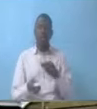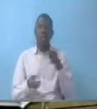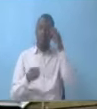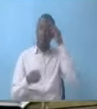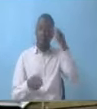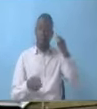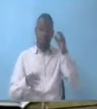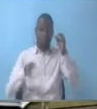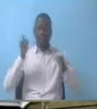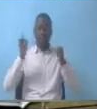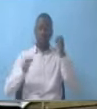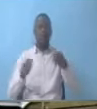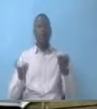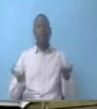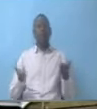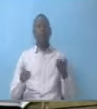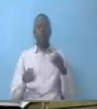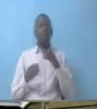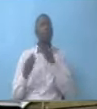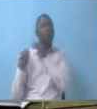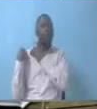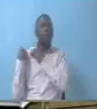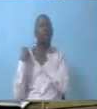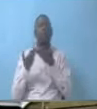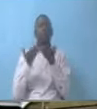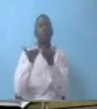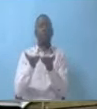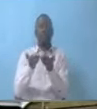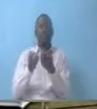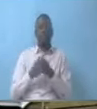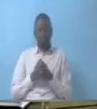Mora Bocacili, Dole Bou, Attorney General Belenkojo.